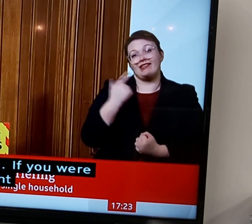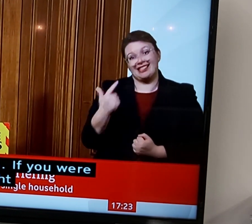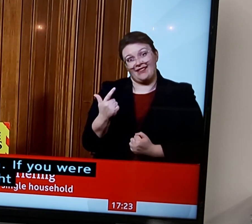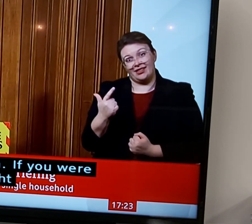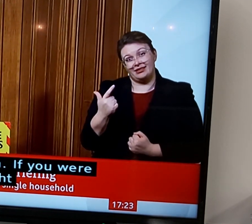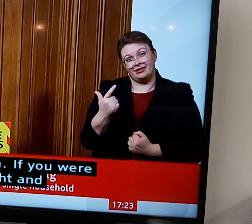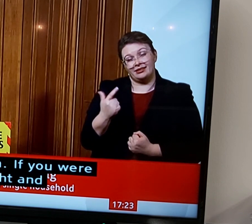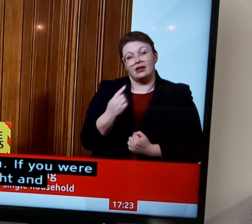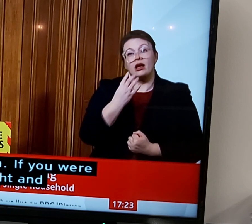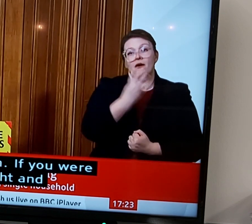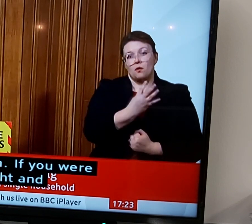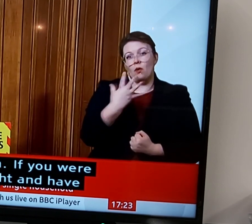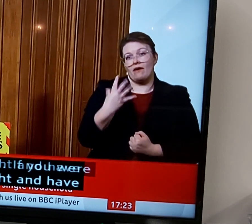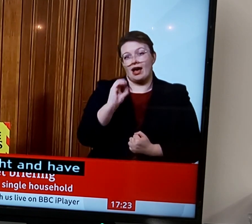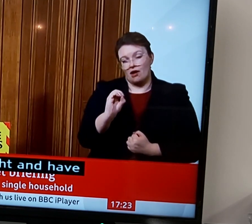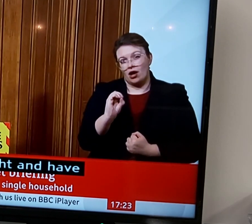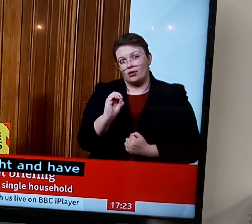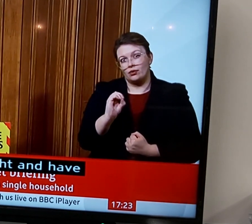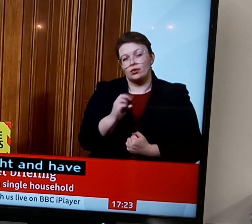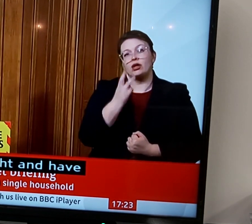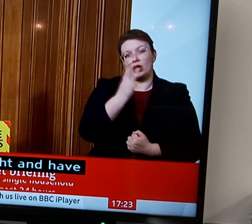0117 450